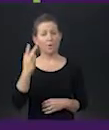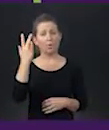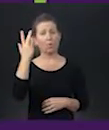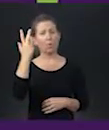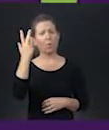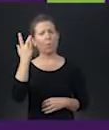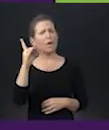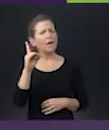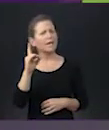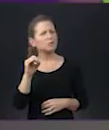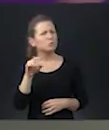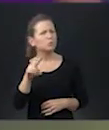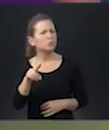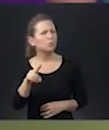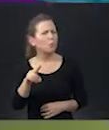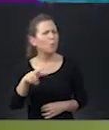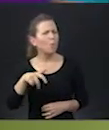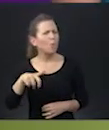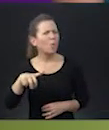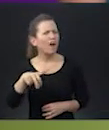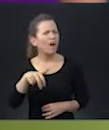Why do you walk funny?